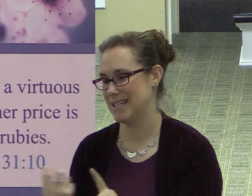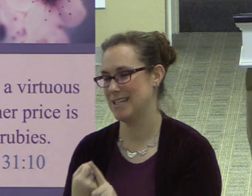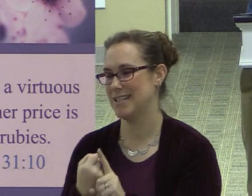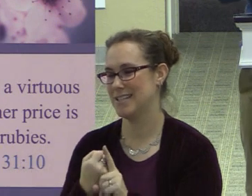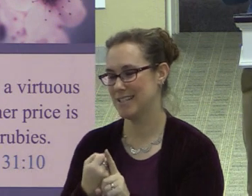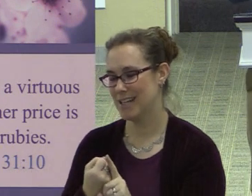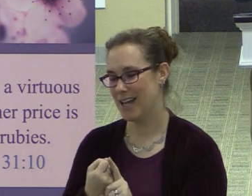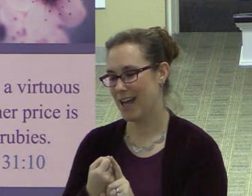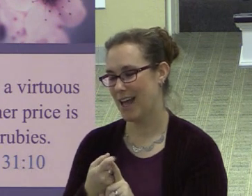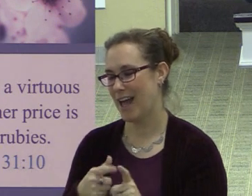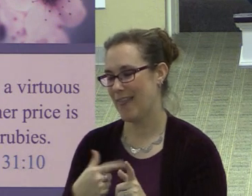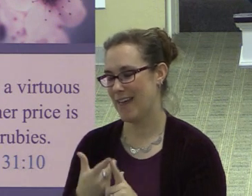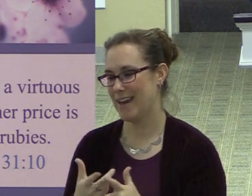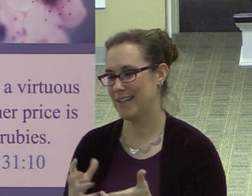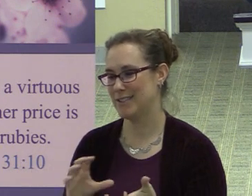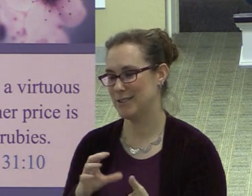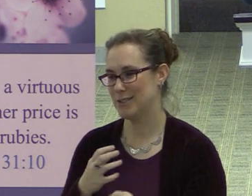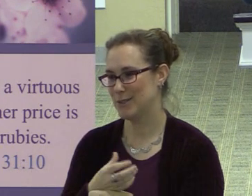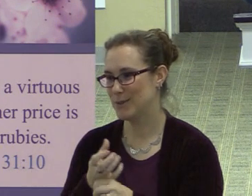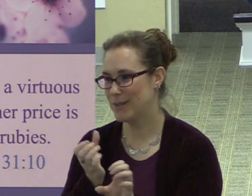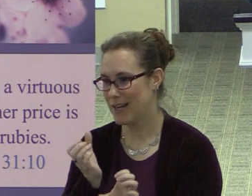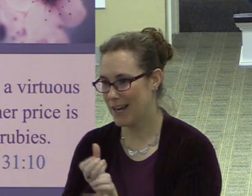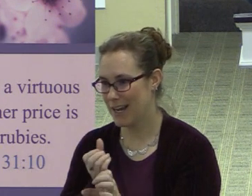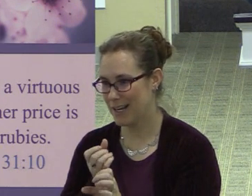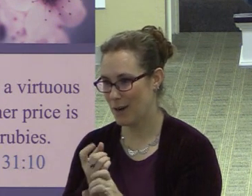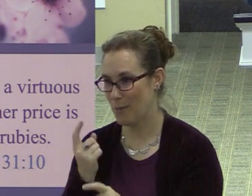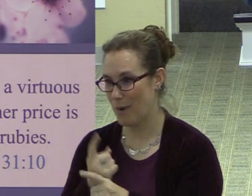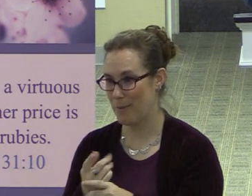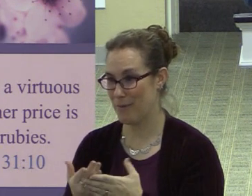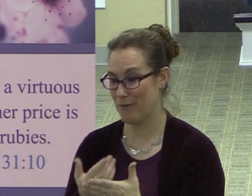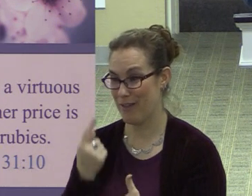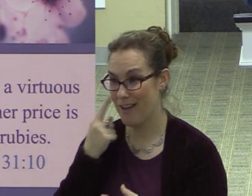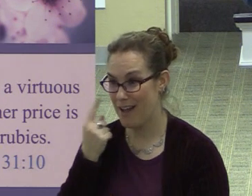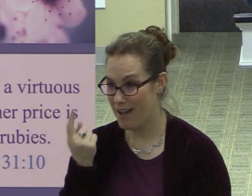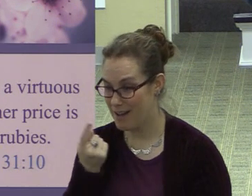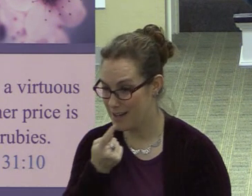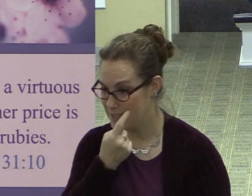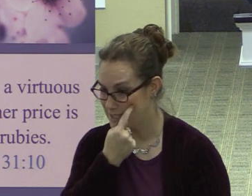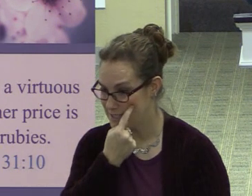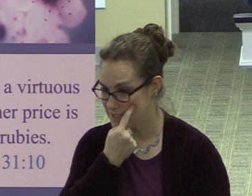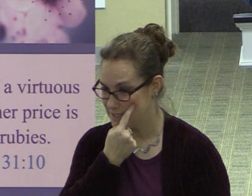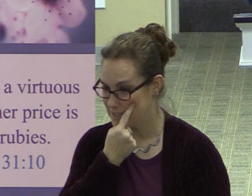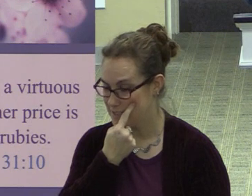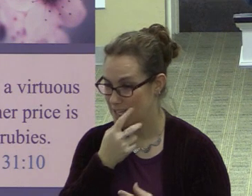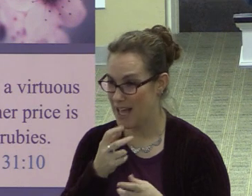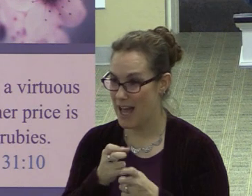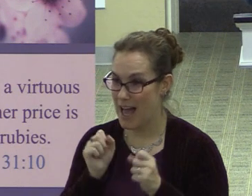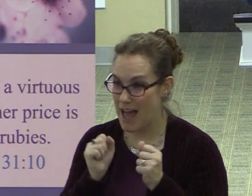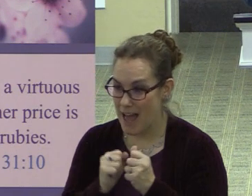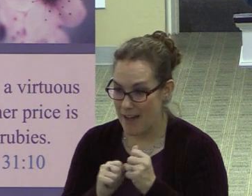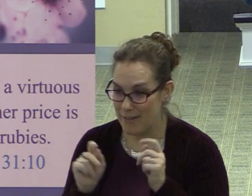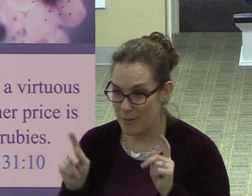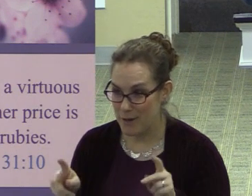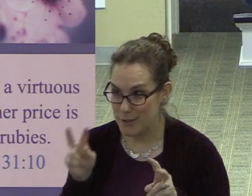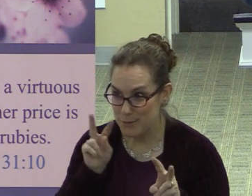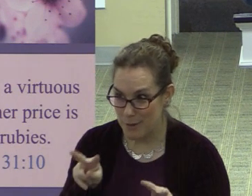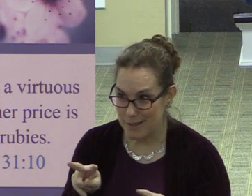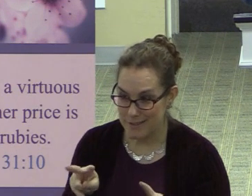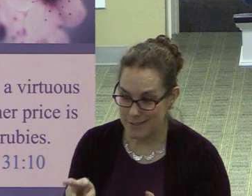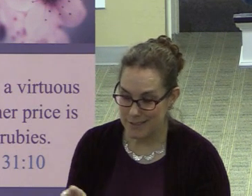And it's creating right before their eyes. Nobody's sleeping, by the way. Everybody is watching this take